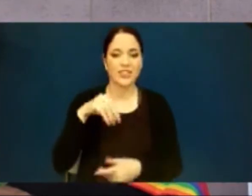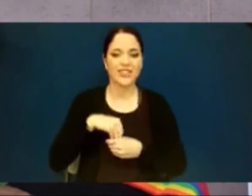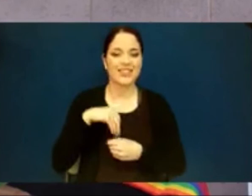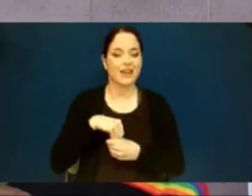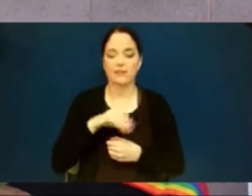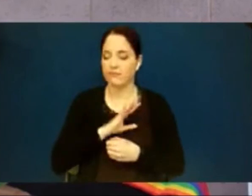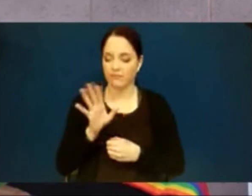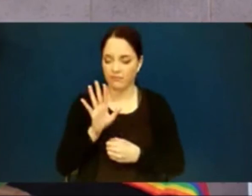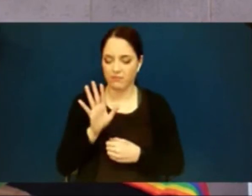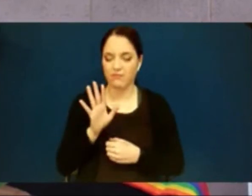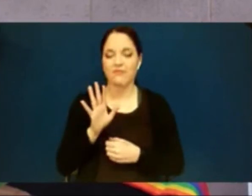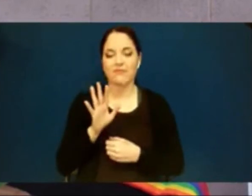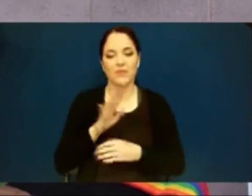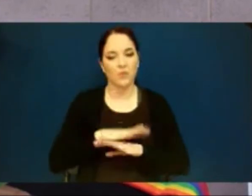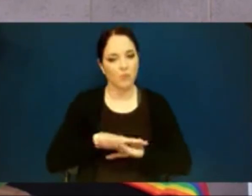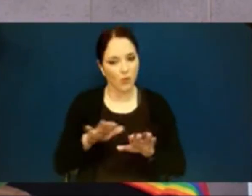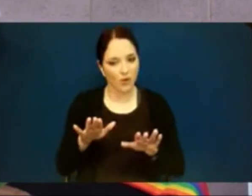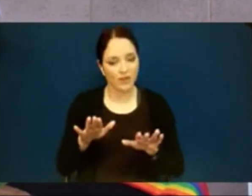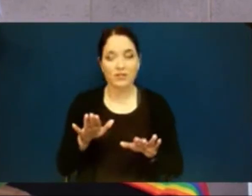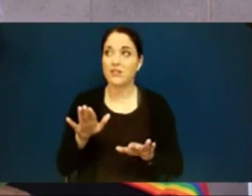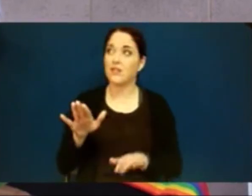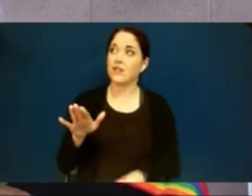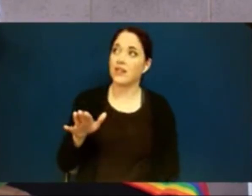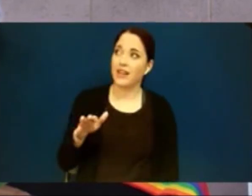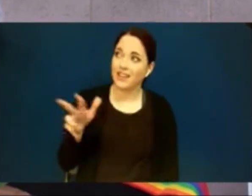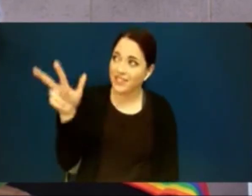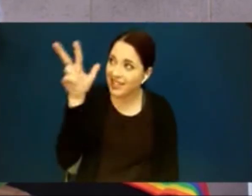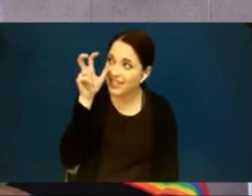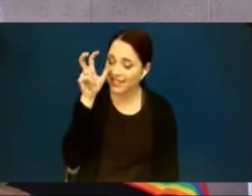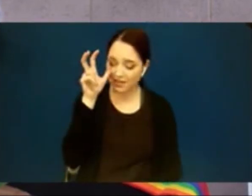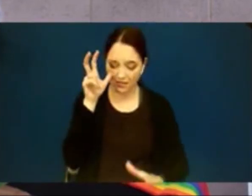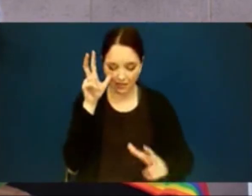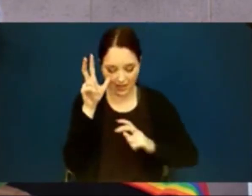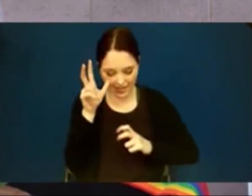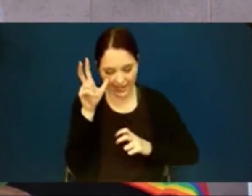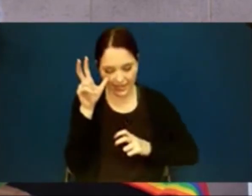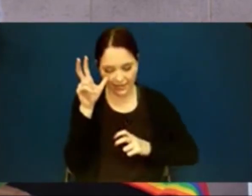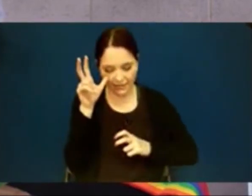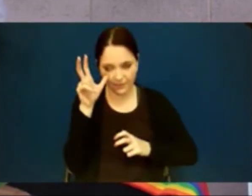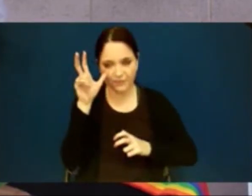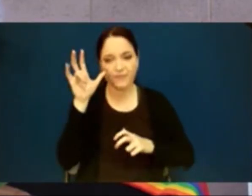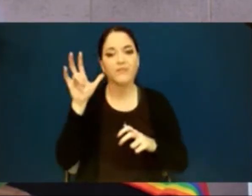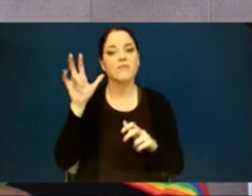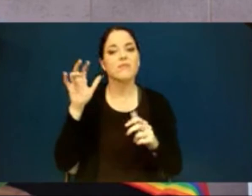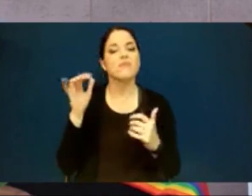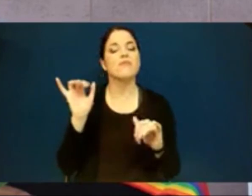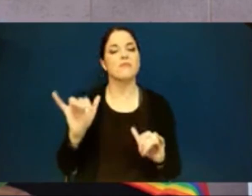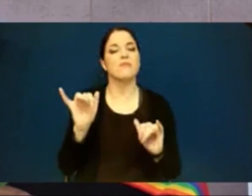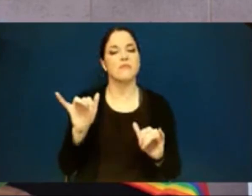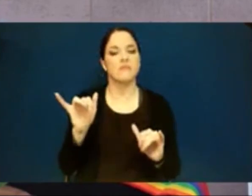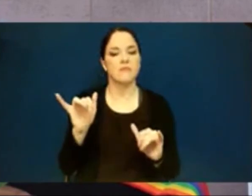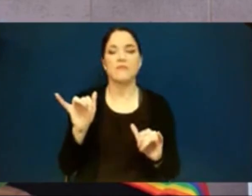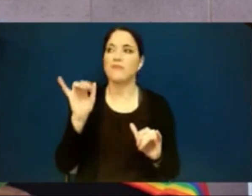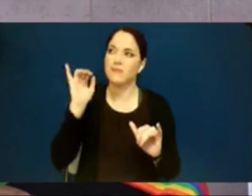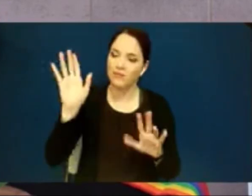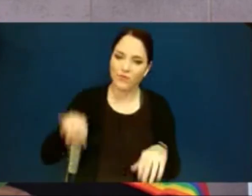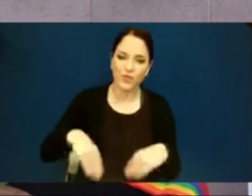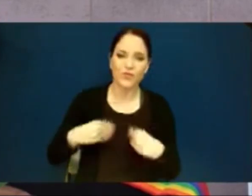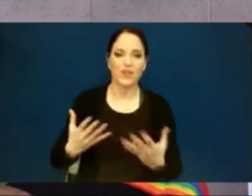voice that knows our name. There are so many names that call us to life. So know